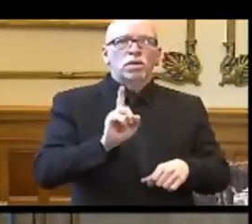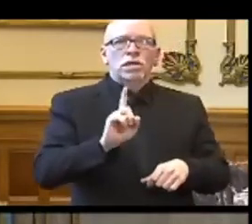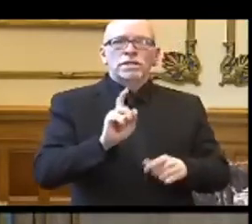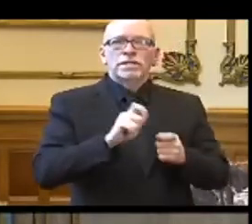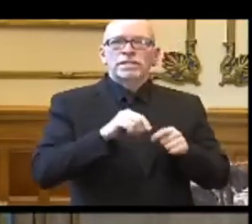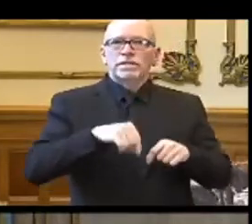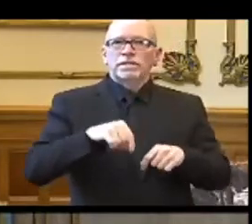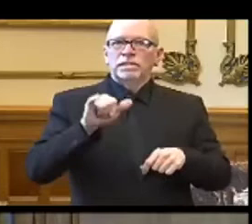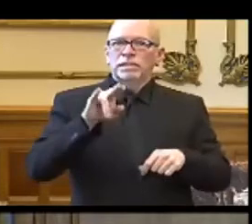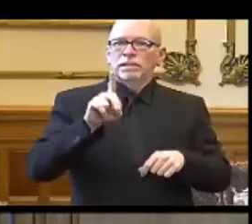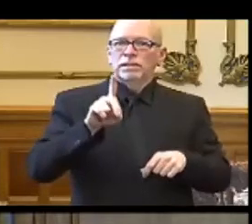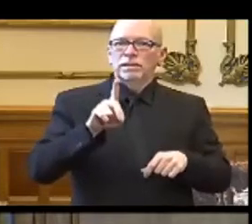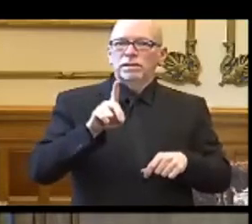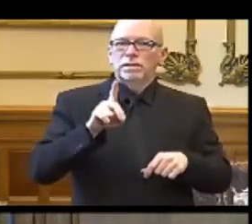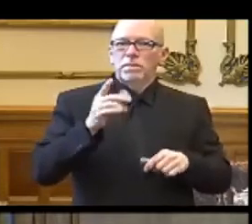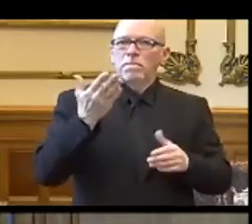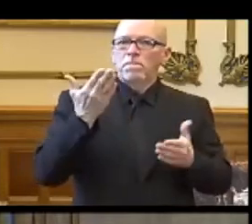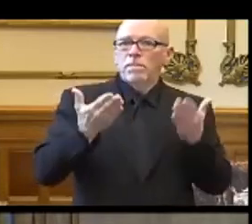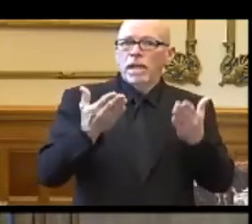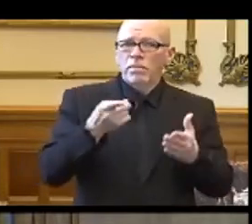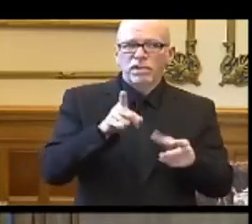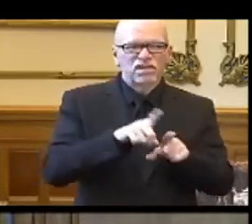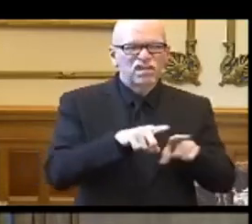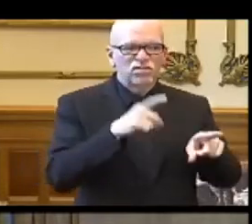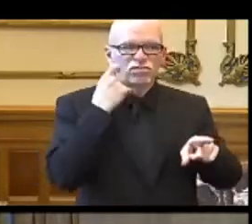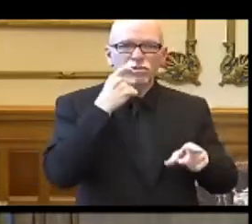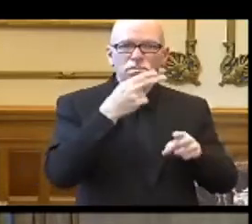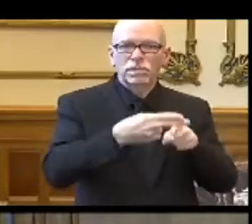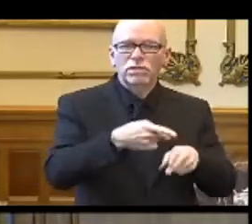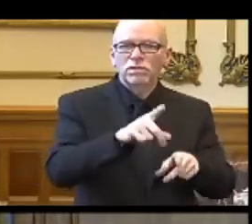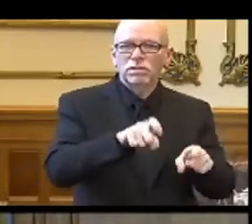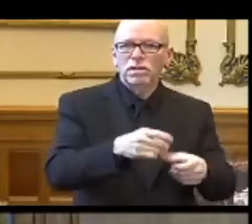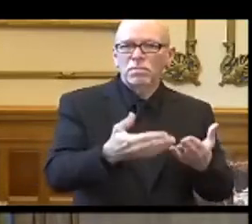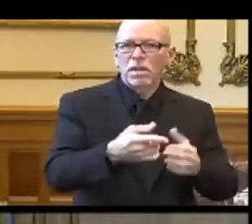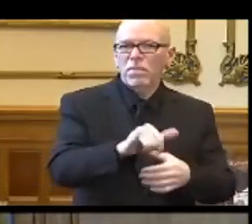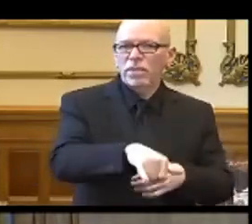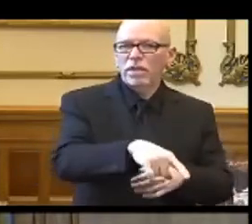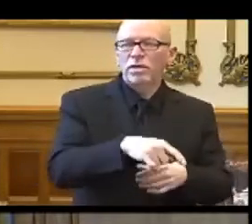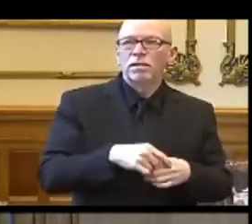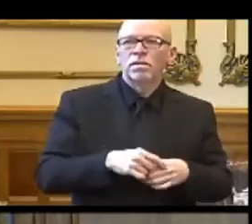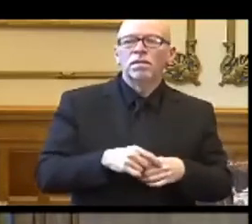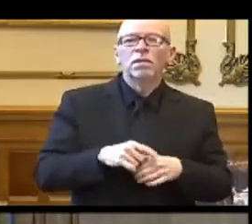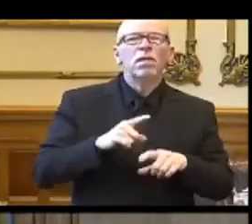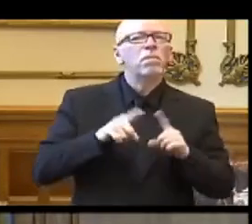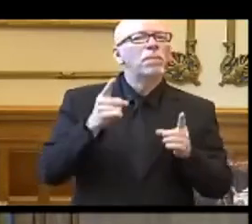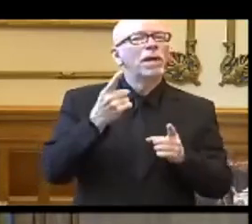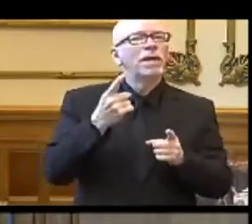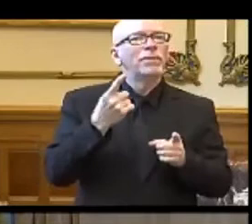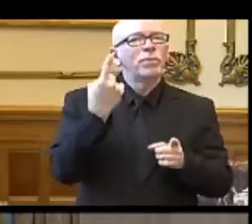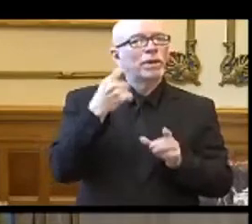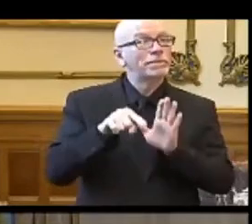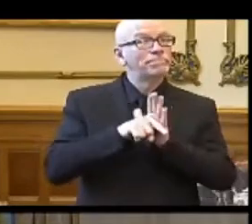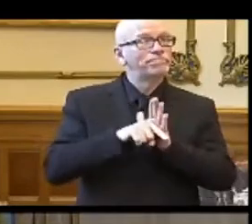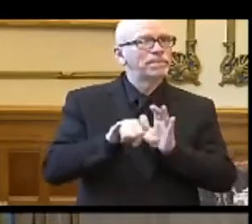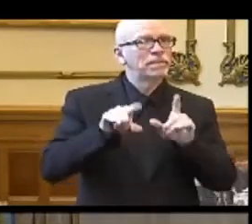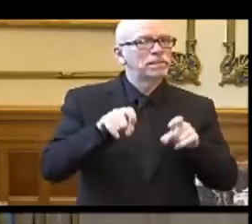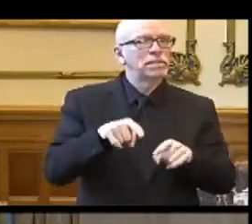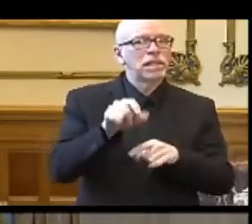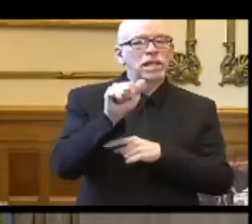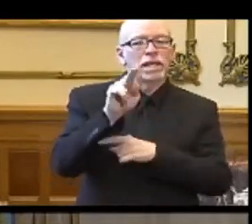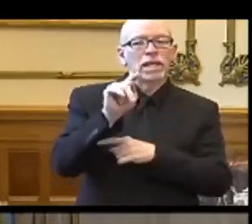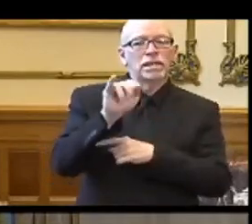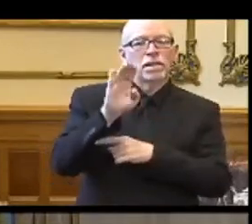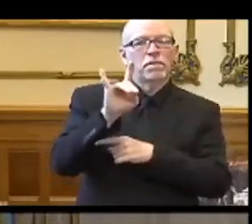here in the state of Indiana. It may very well be the test that you're talking about. The unfortunate thing with some of these tests is that the antibodies